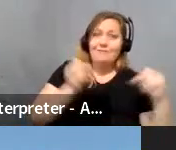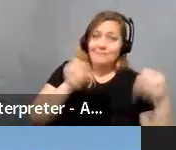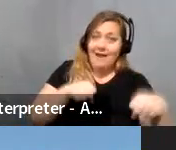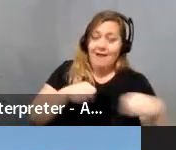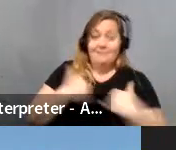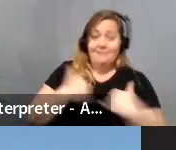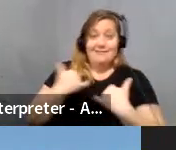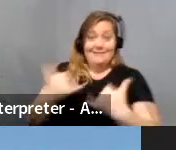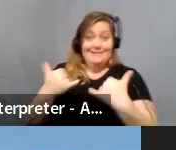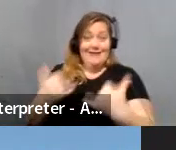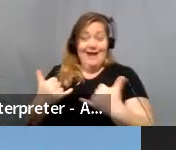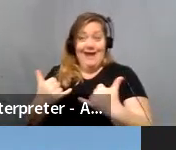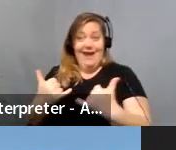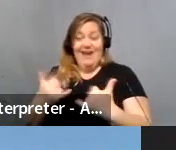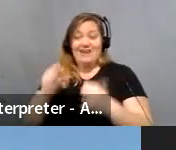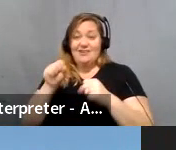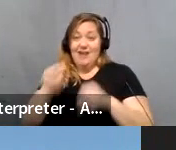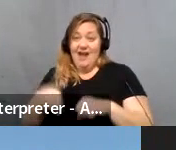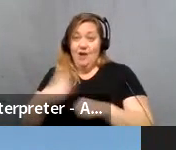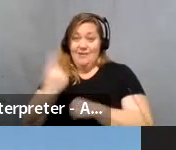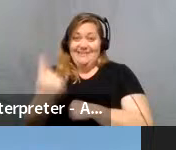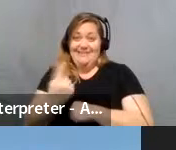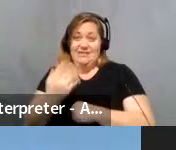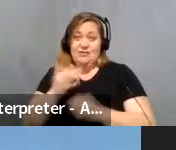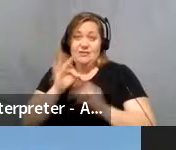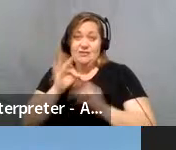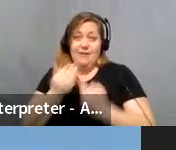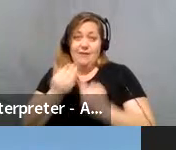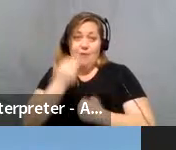today the only thing that would be feasible is a single-family home.